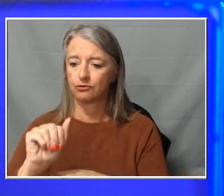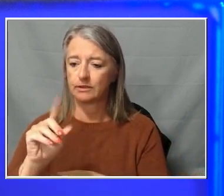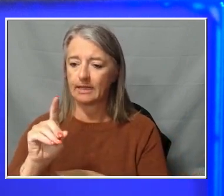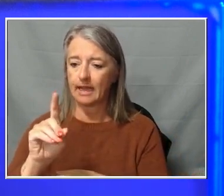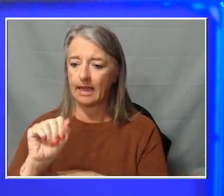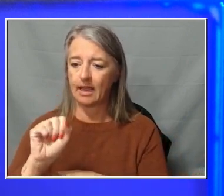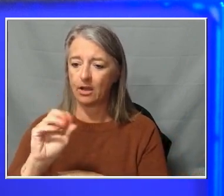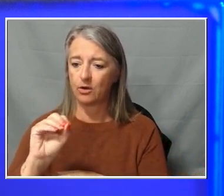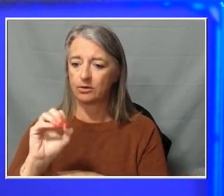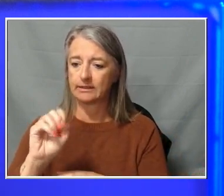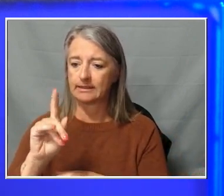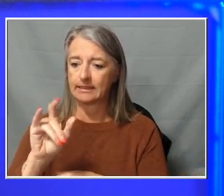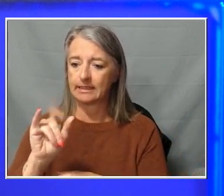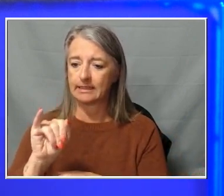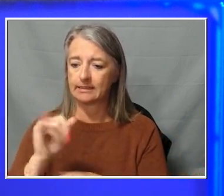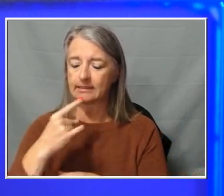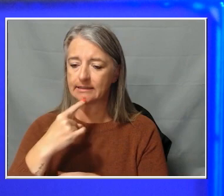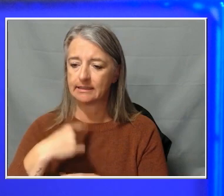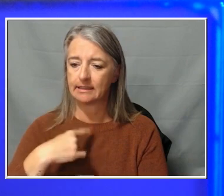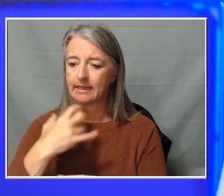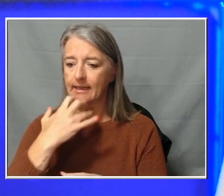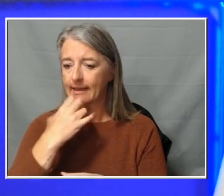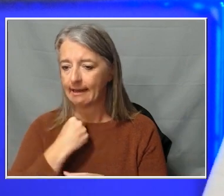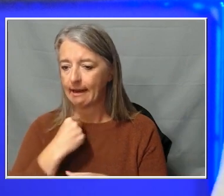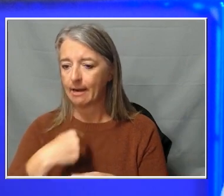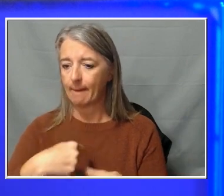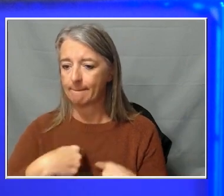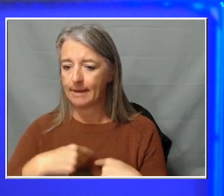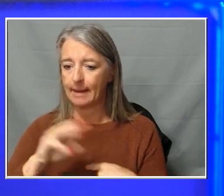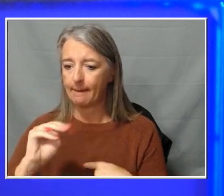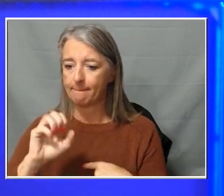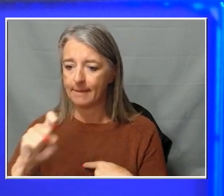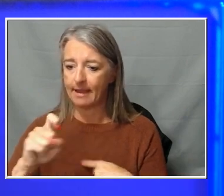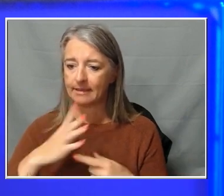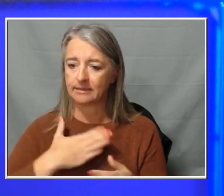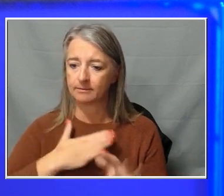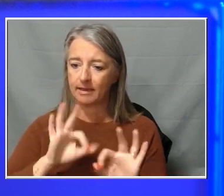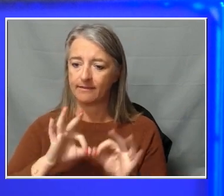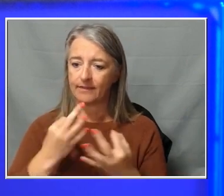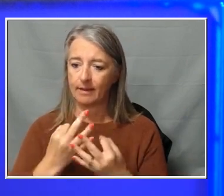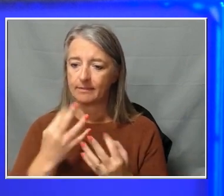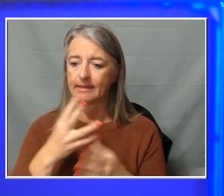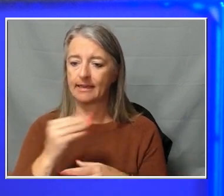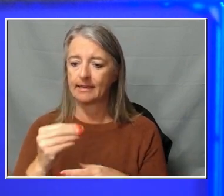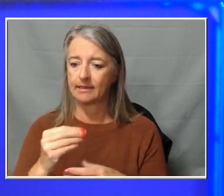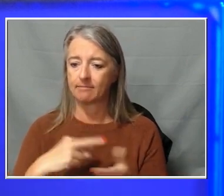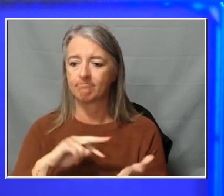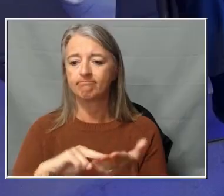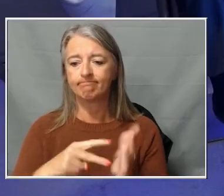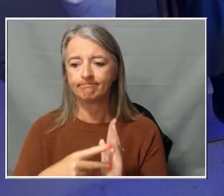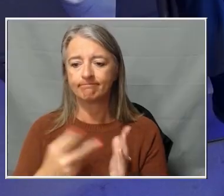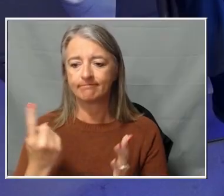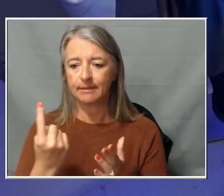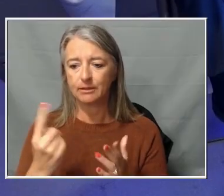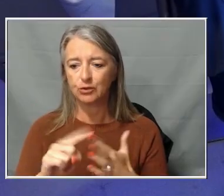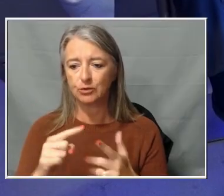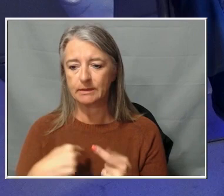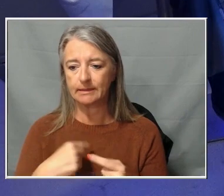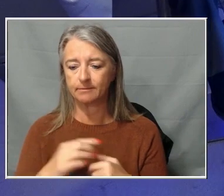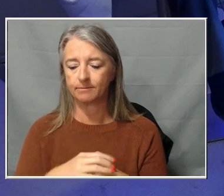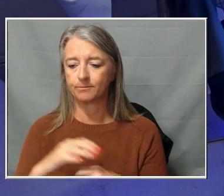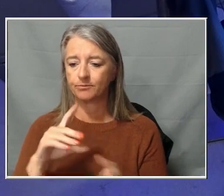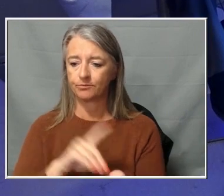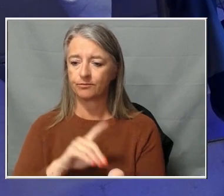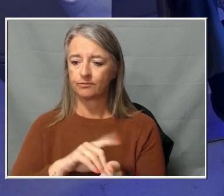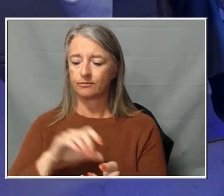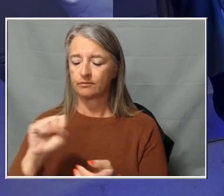could tell that he really cared about me and about Max, about my family, and that meant something to me. And Dr. Jamou, any challenges